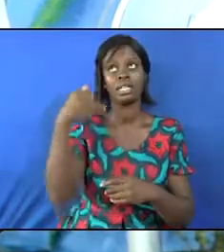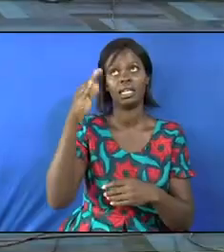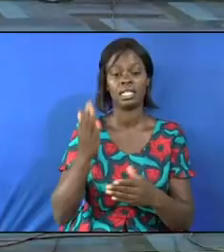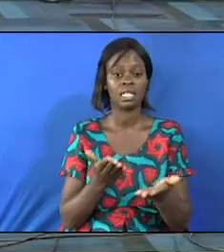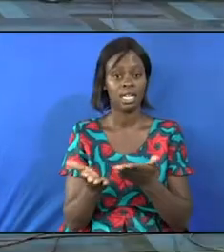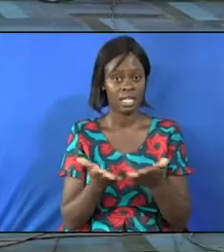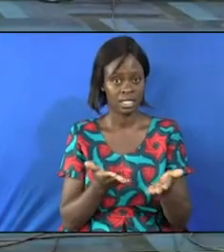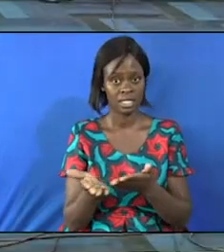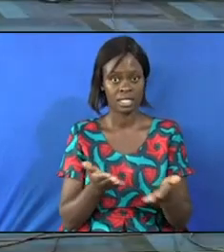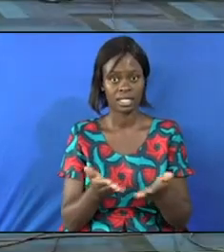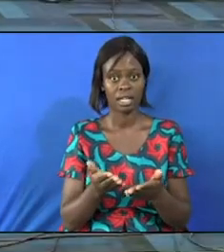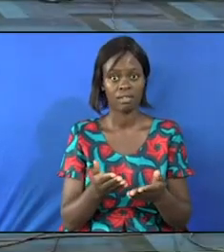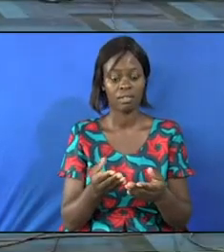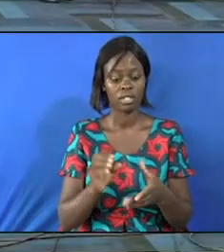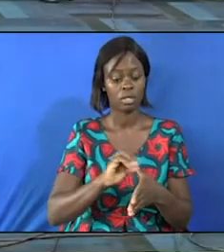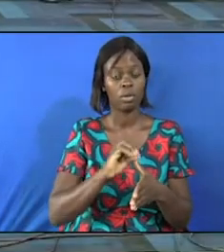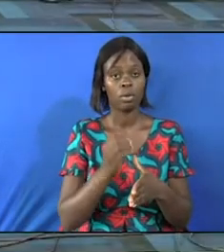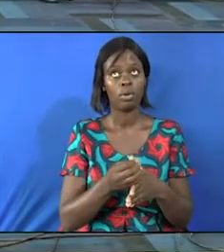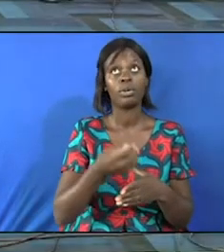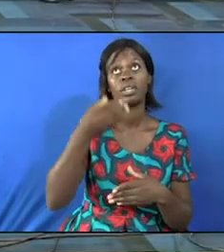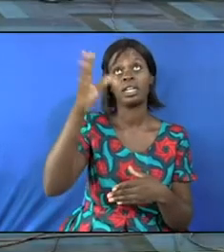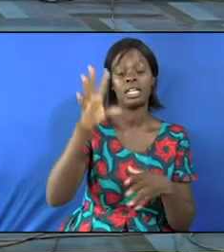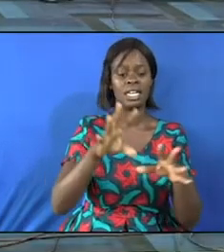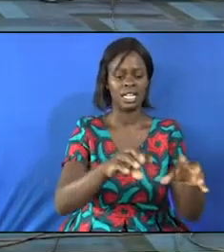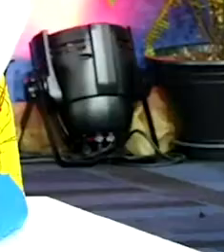craft with us.